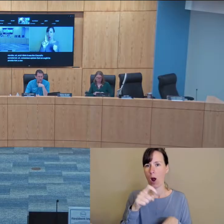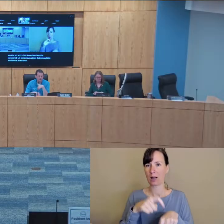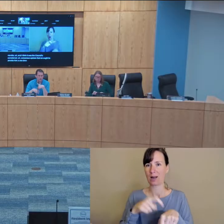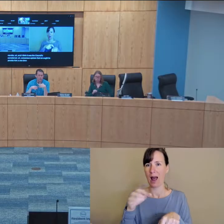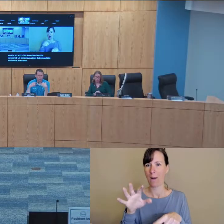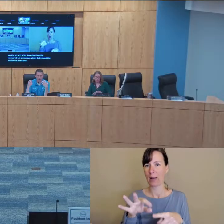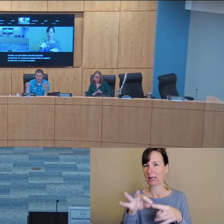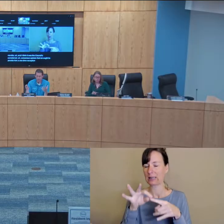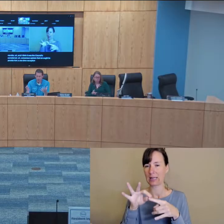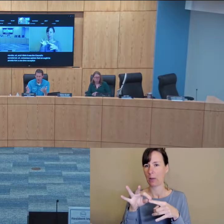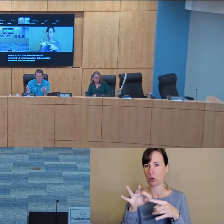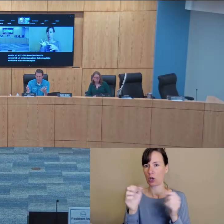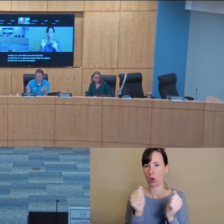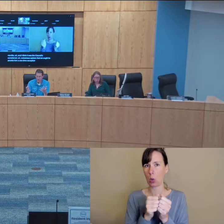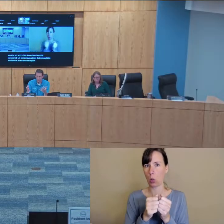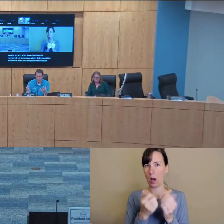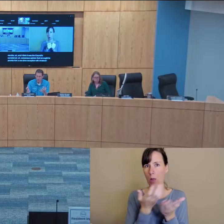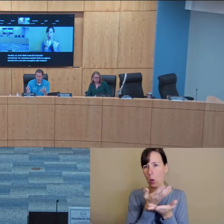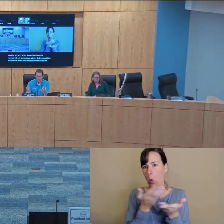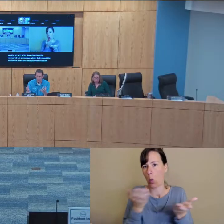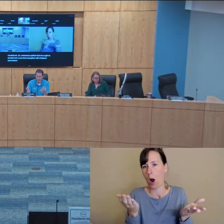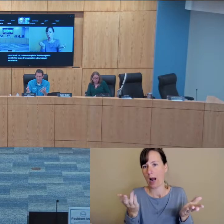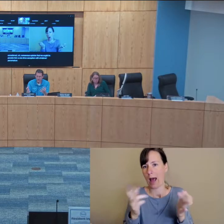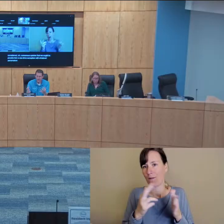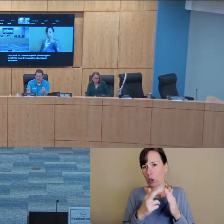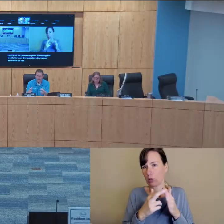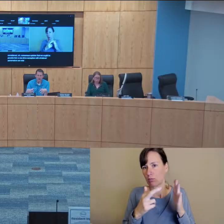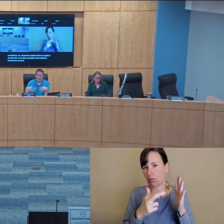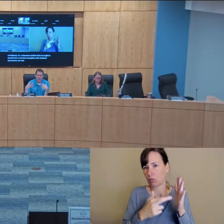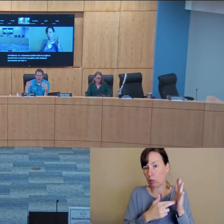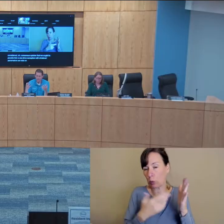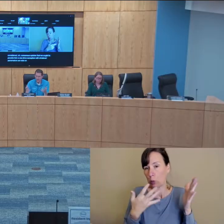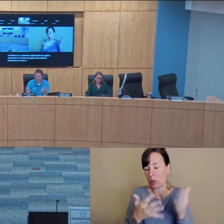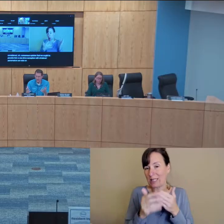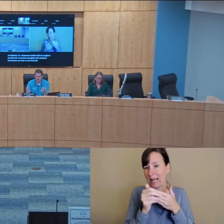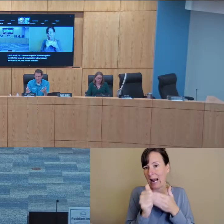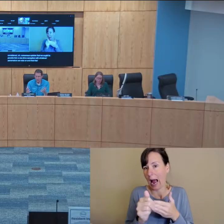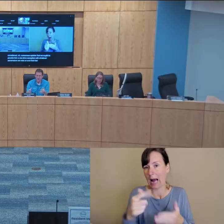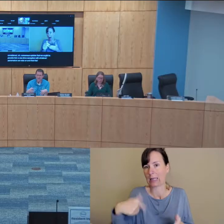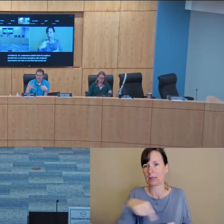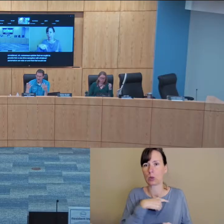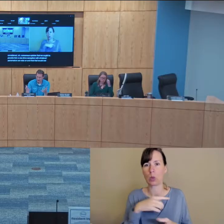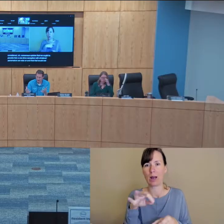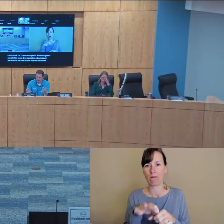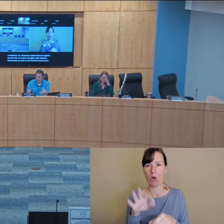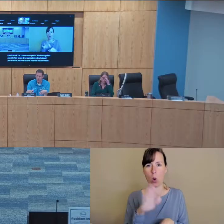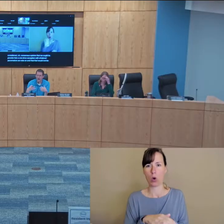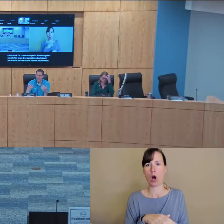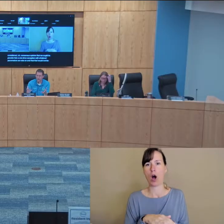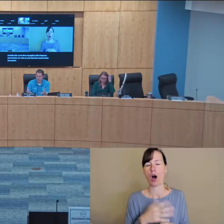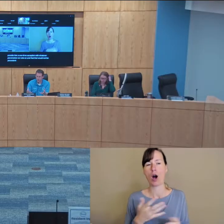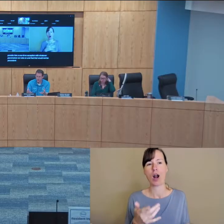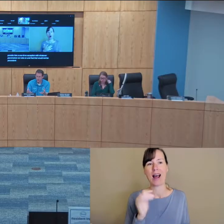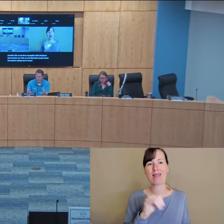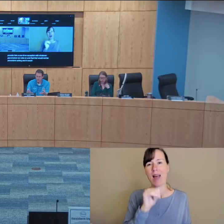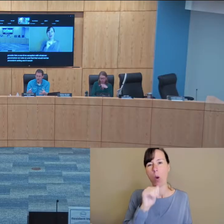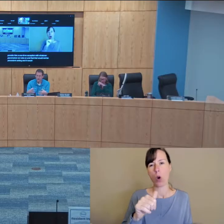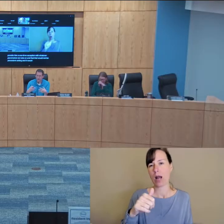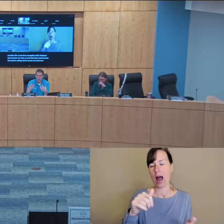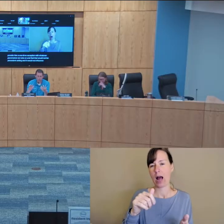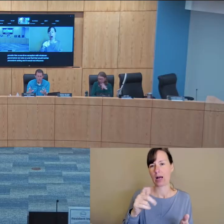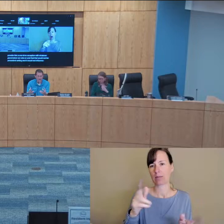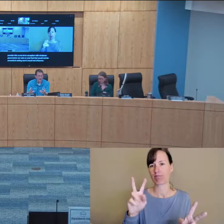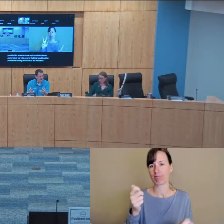exception with whatever parameters we vote on, and that would not be precedent setting, and it would not